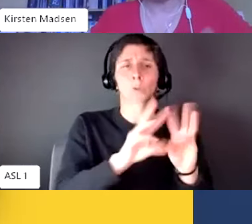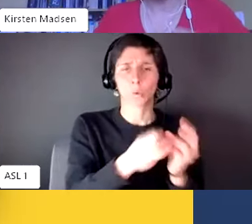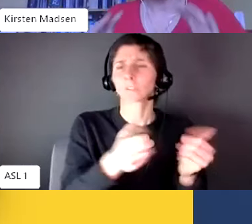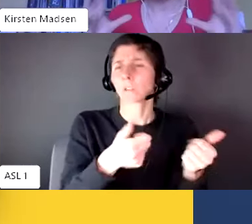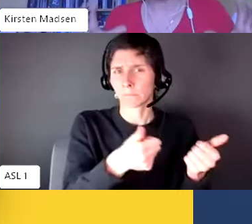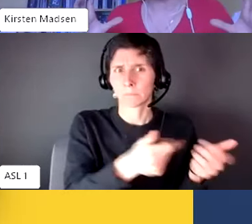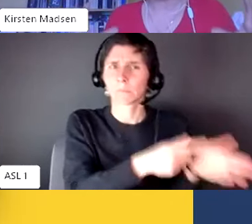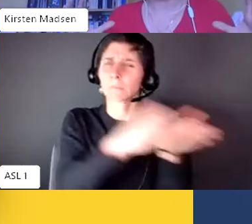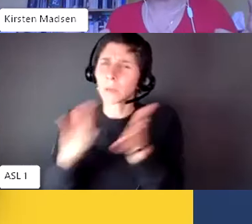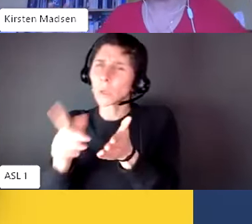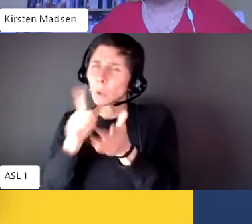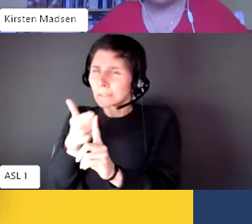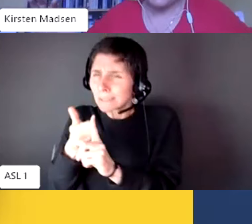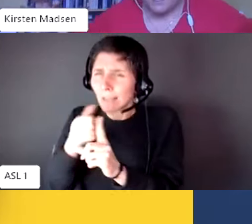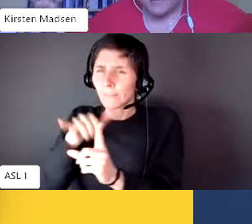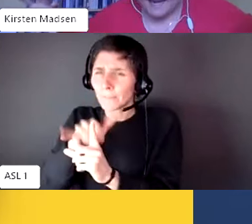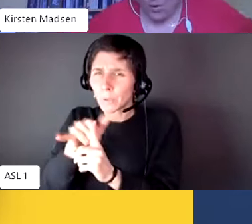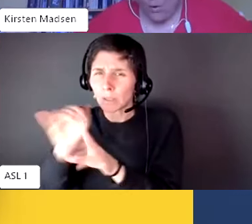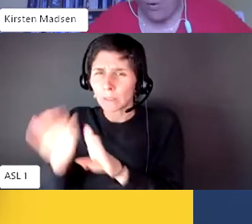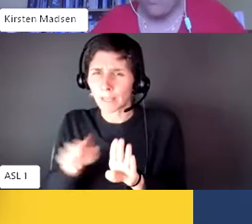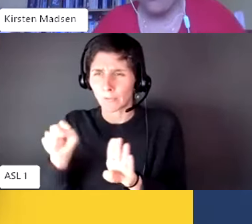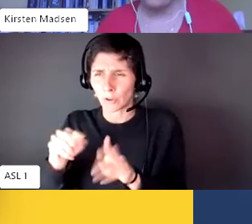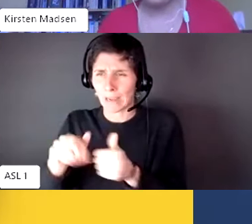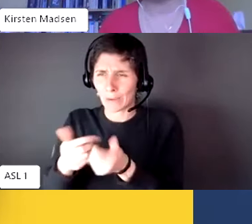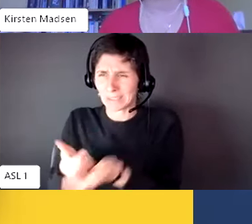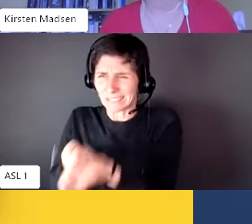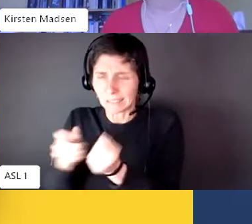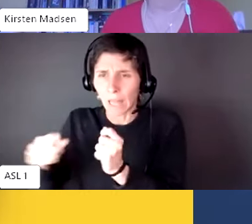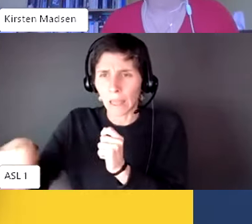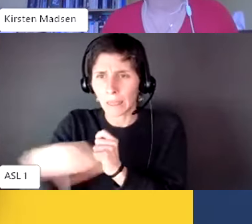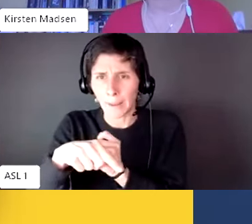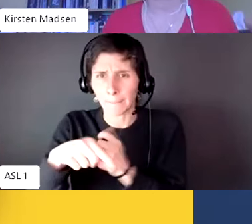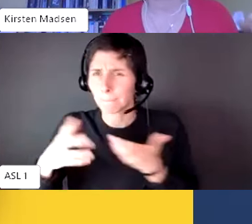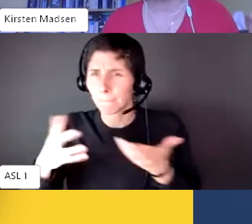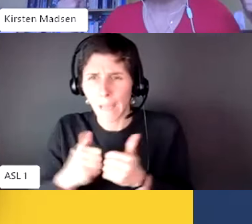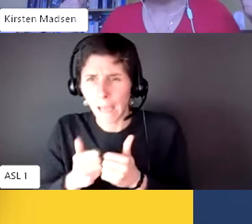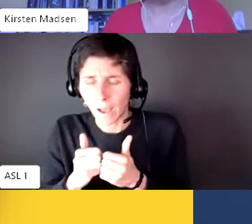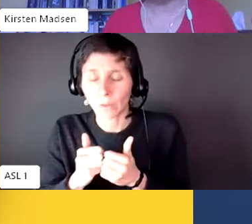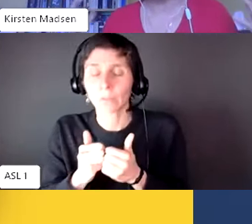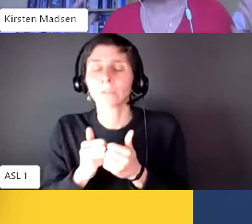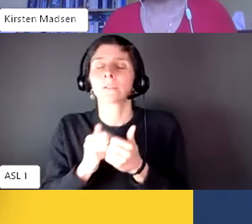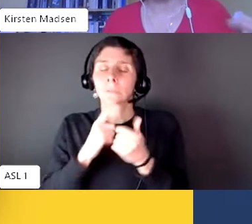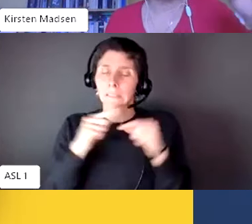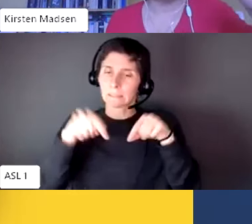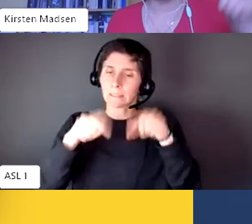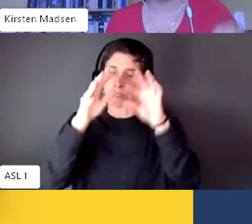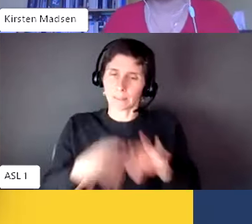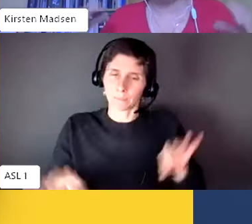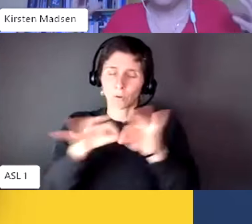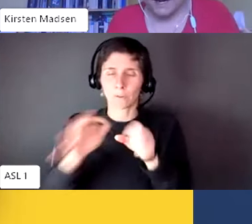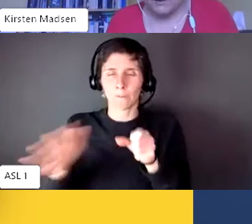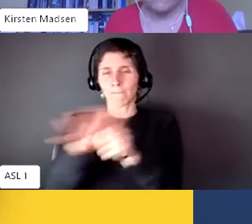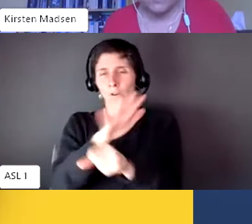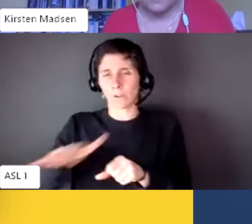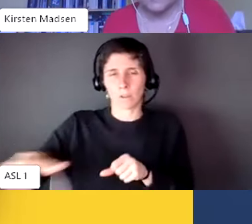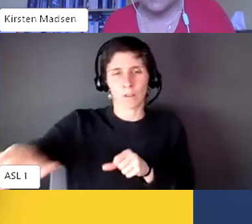behavior. So it's very important that it becomes a whole residence initiative with a focus on targeting the behavior